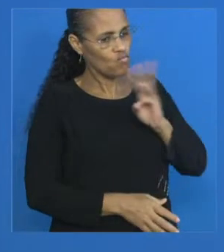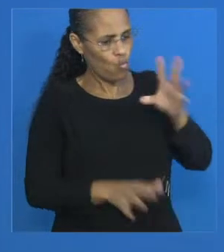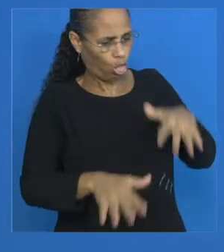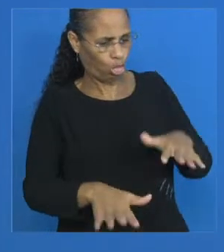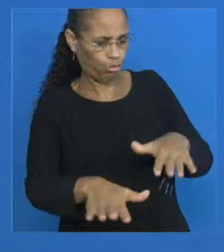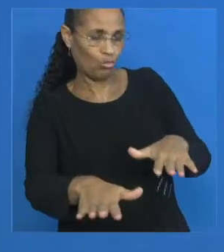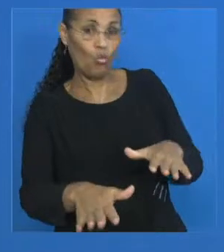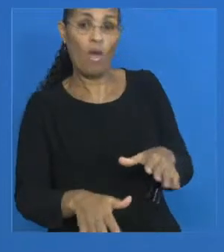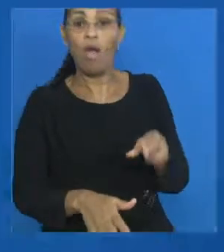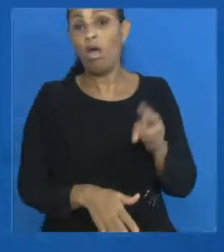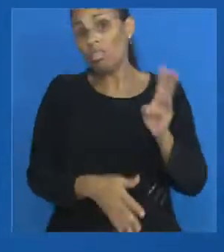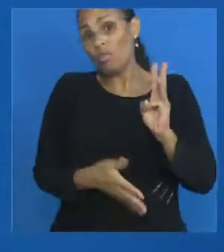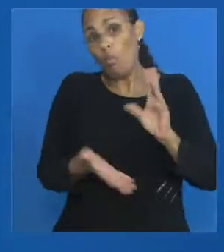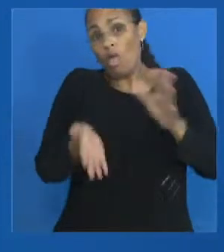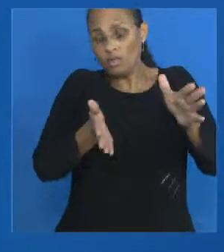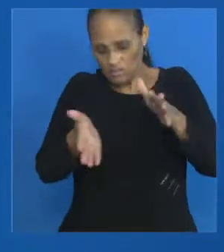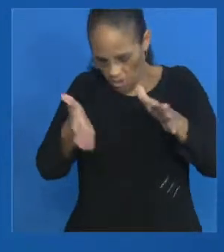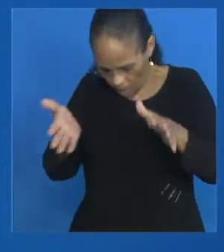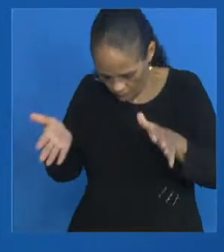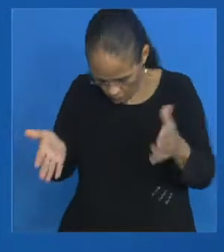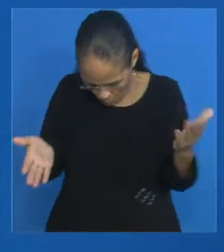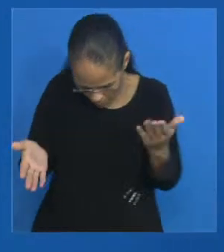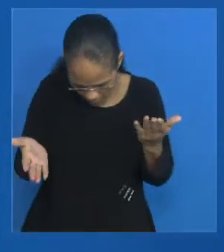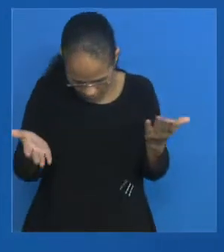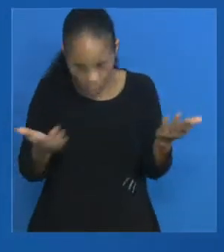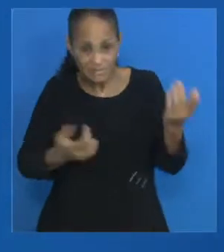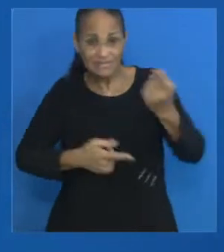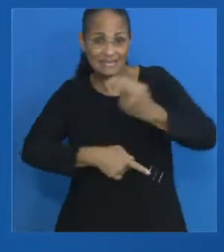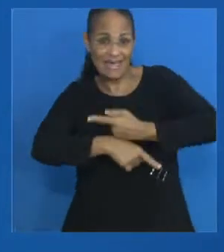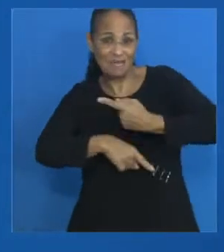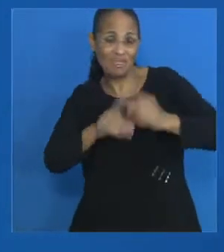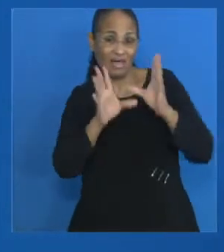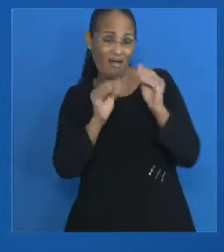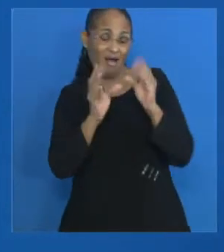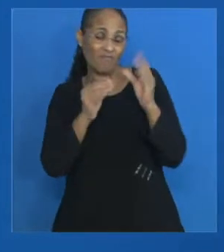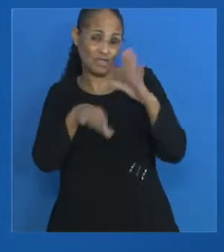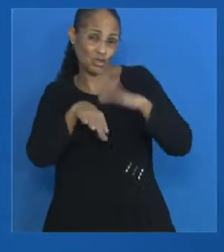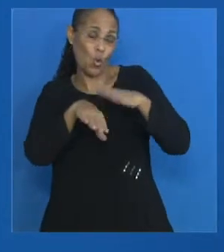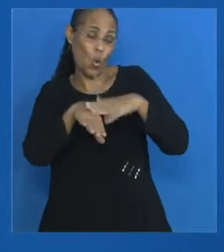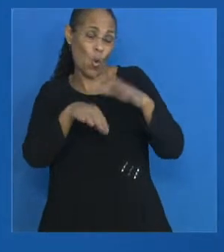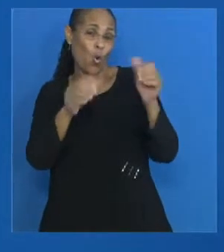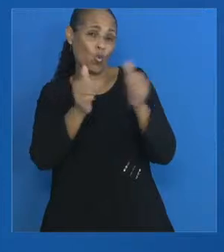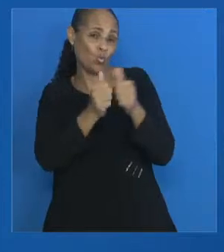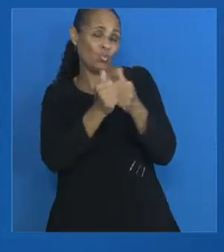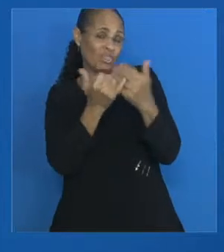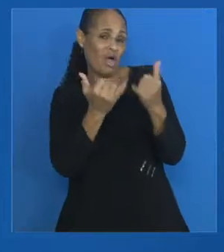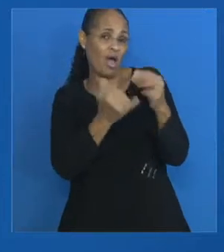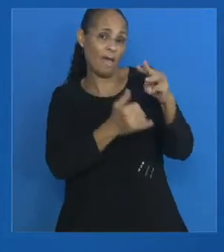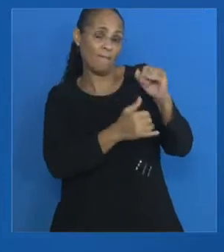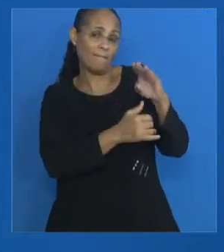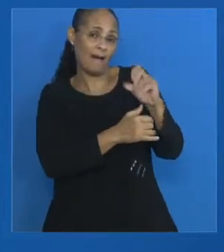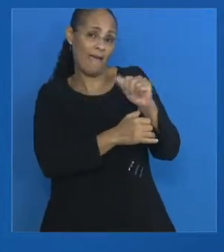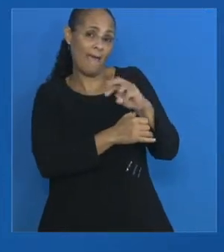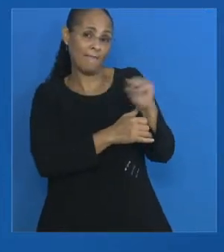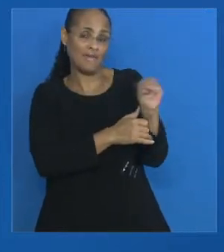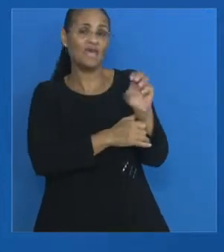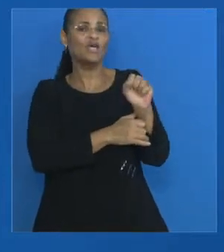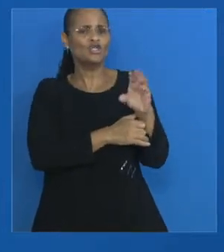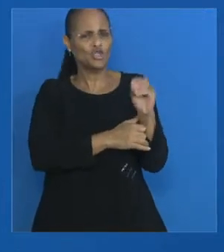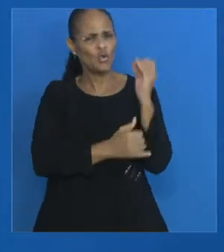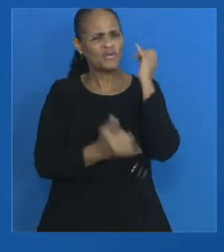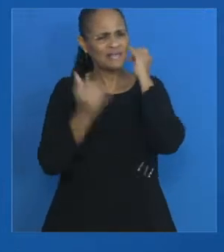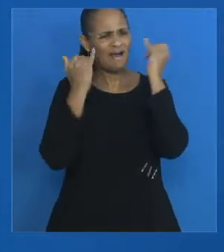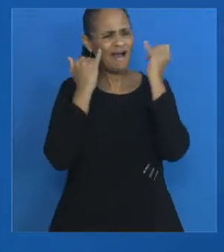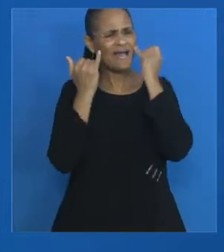The Weather Service would have been here today, but they're in a conference call right now with the National Hurricane Center in Miami. So there is an